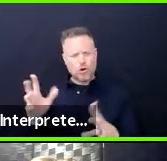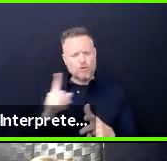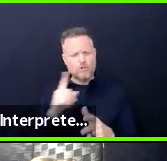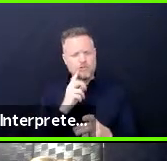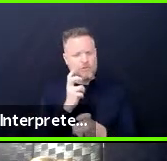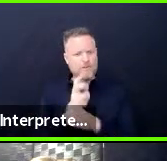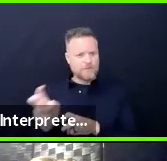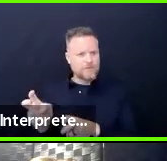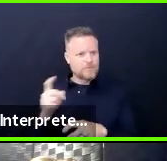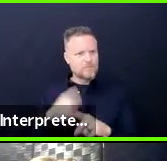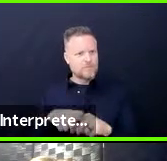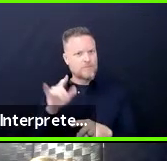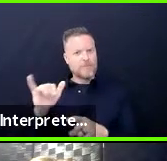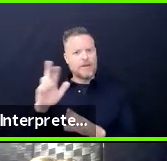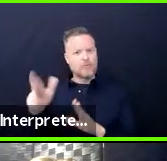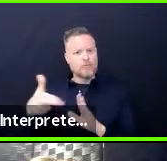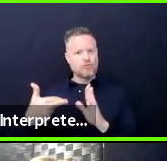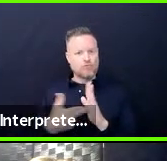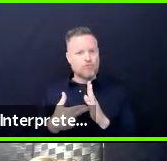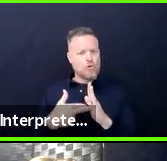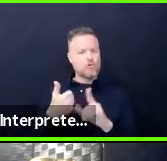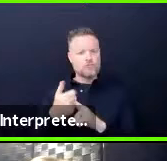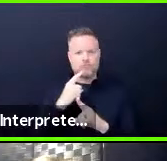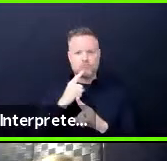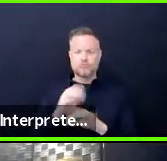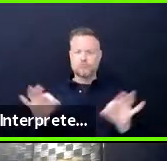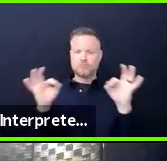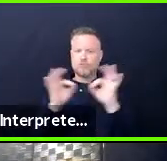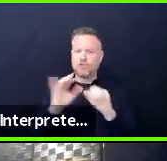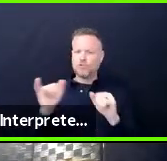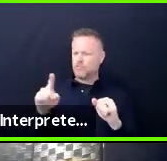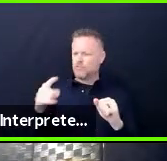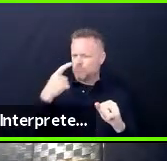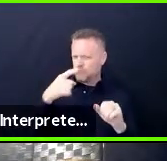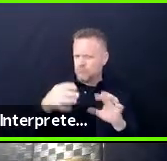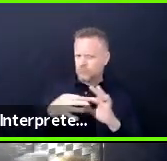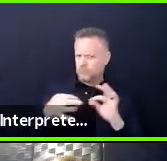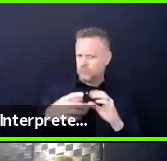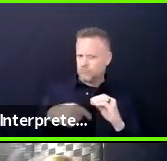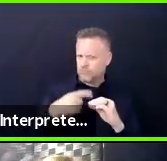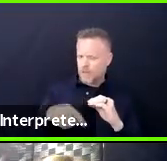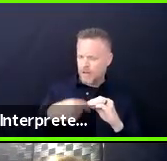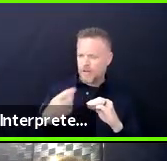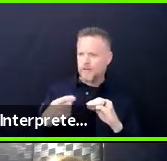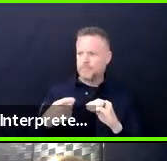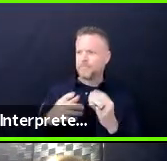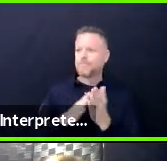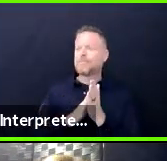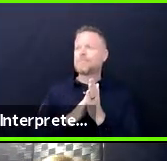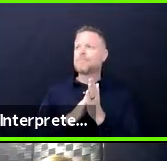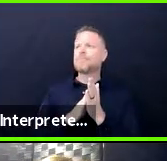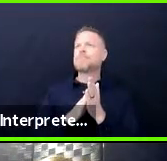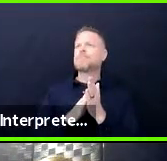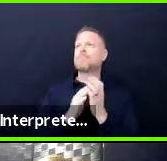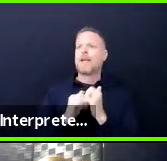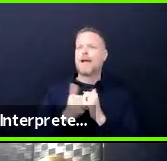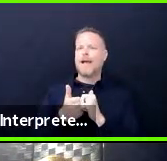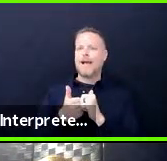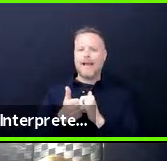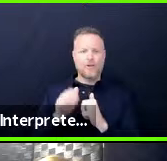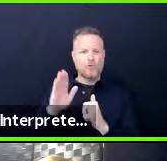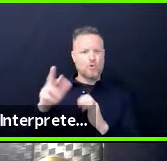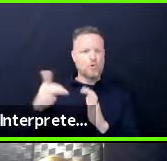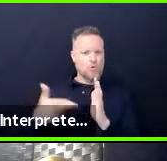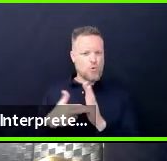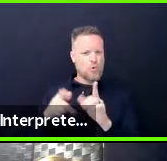can be a really important consideration. So would you say a little bit more about how the role of a